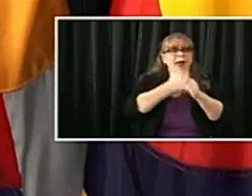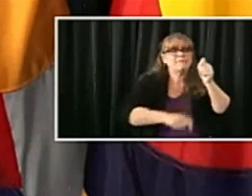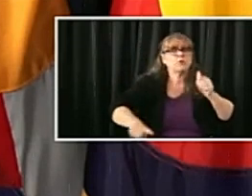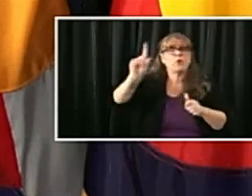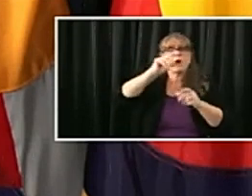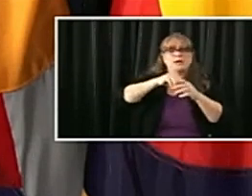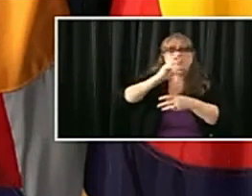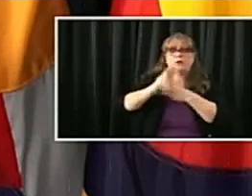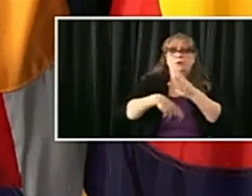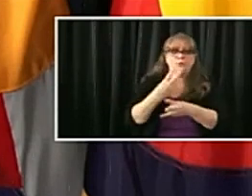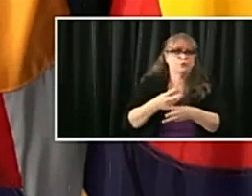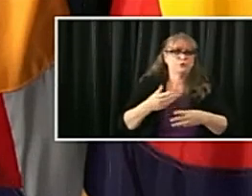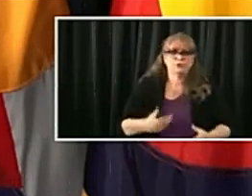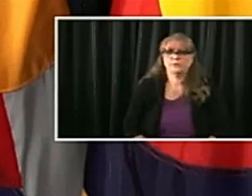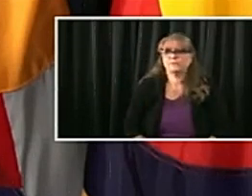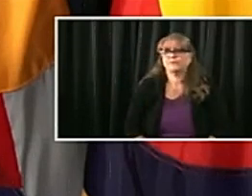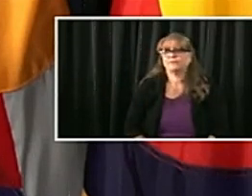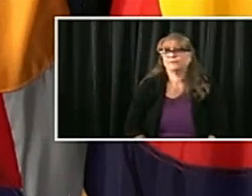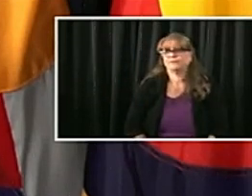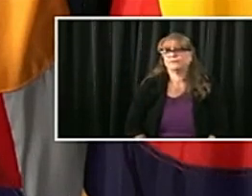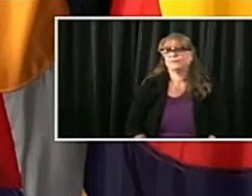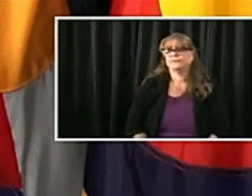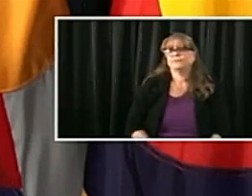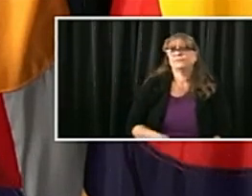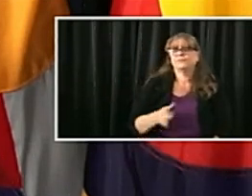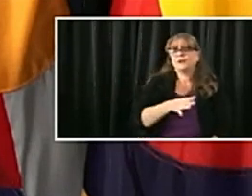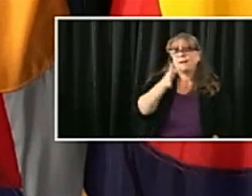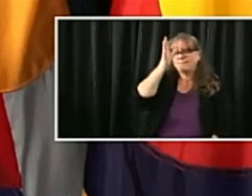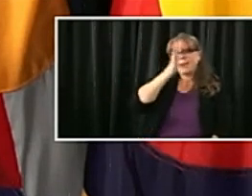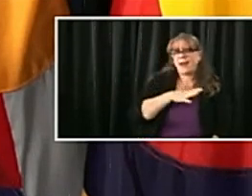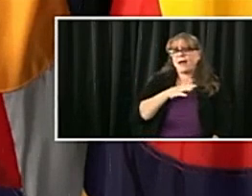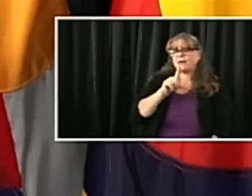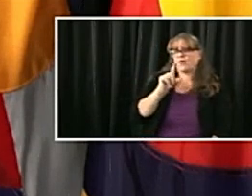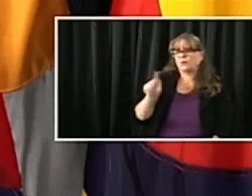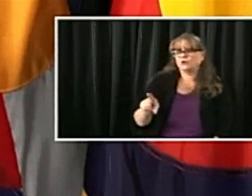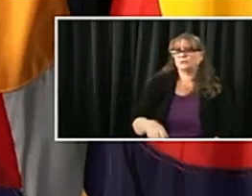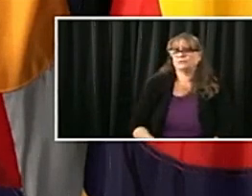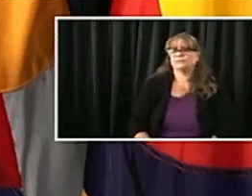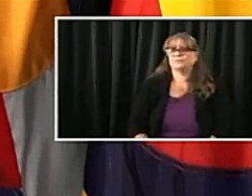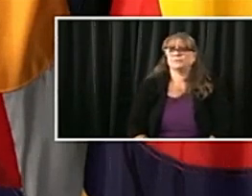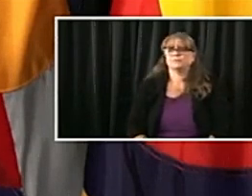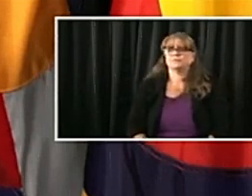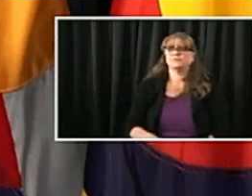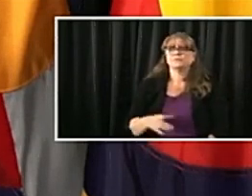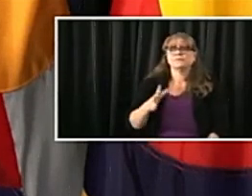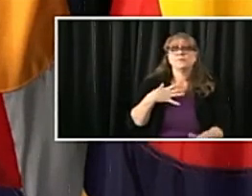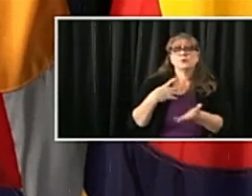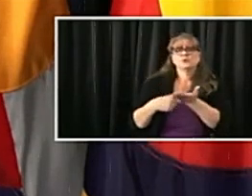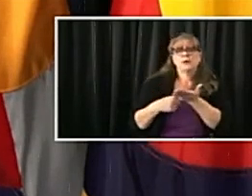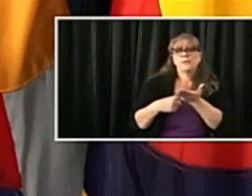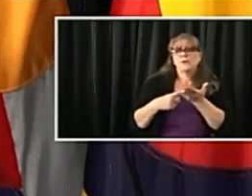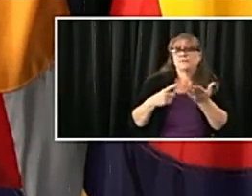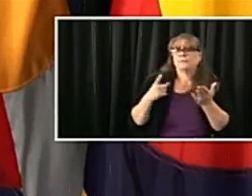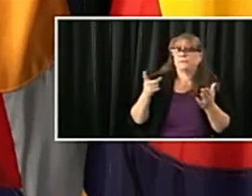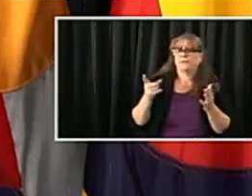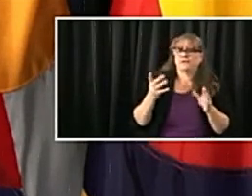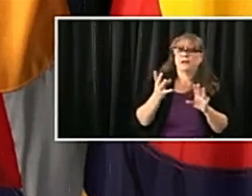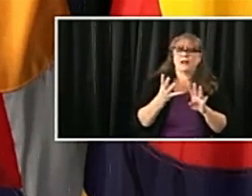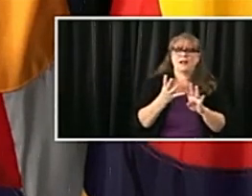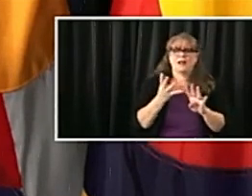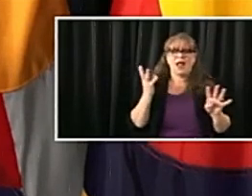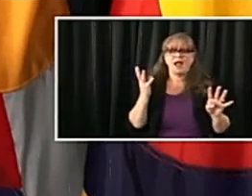Hi, Governor. Jason Grenauer with Denver 7. A question about a perceived line among seniors to get vaccines. Some of our viewers have been